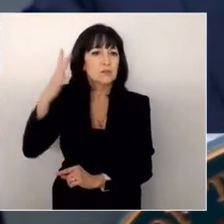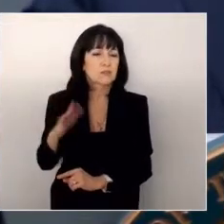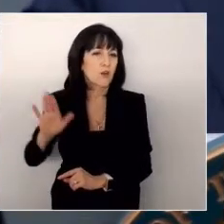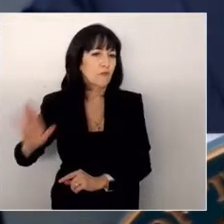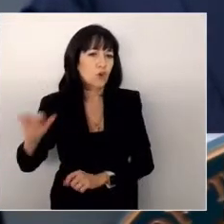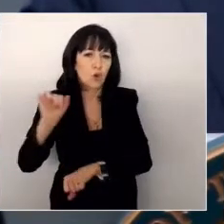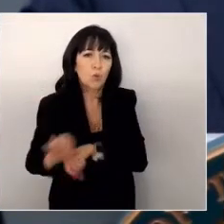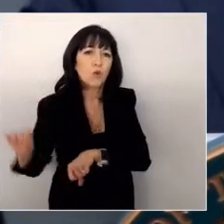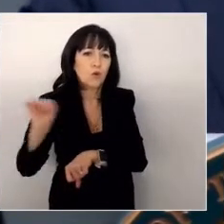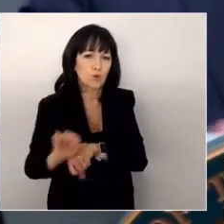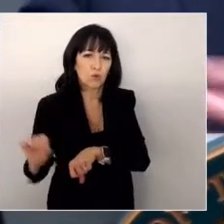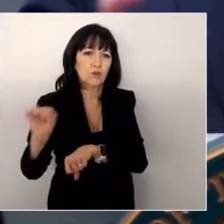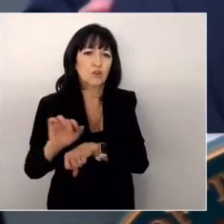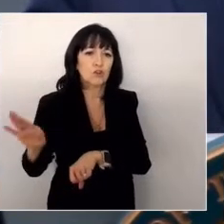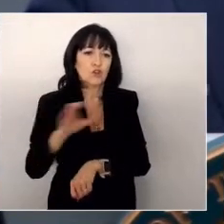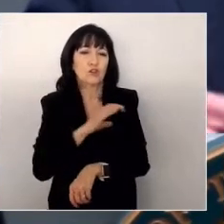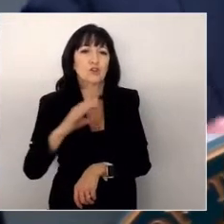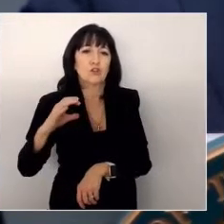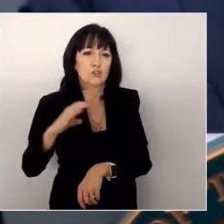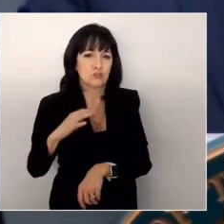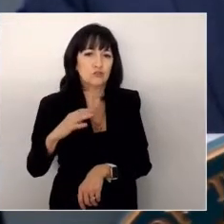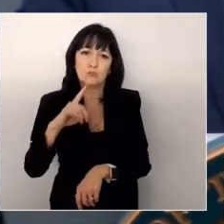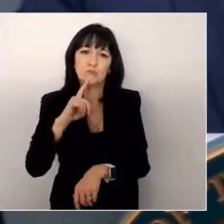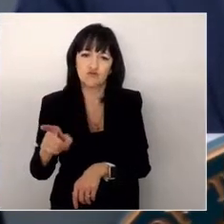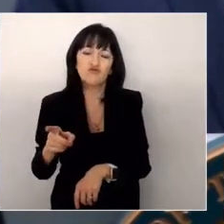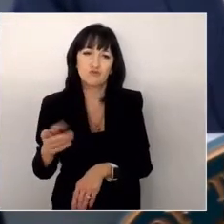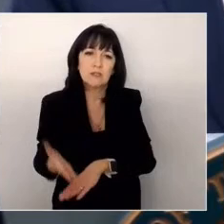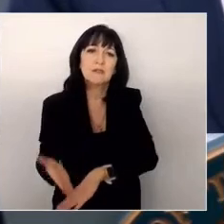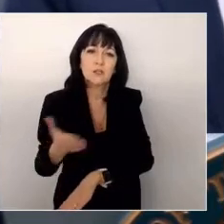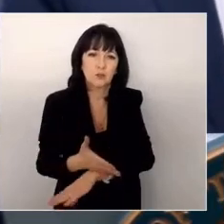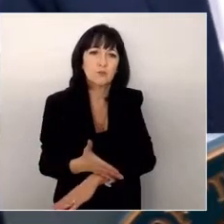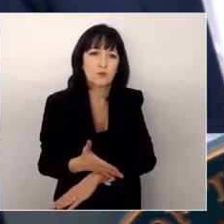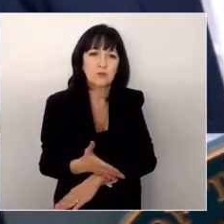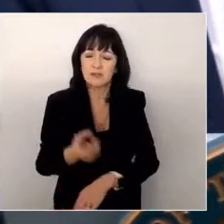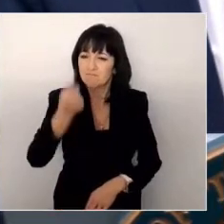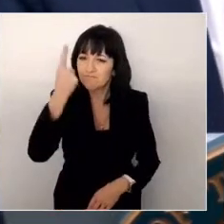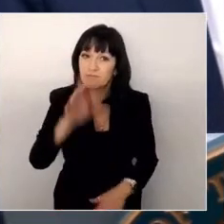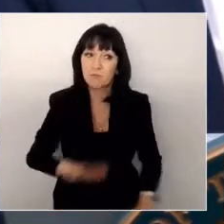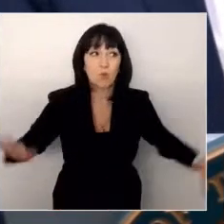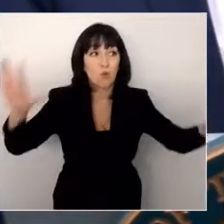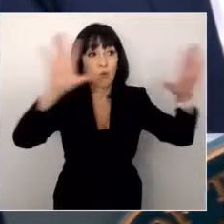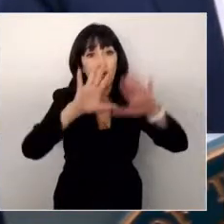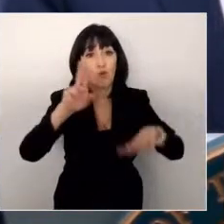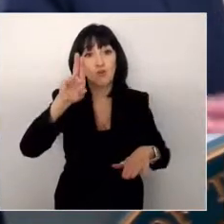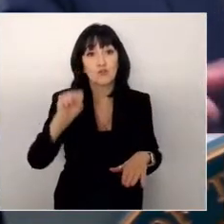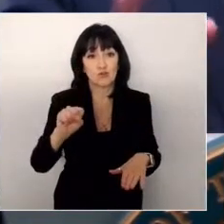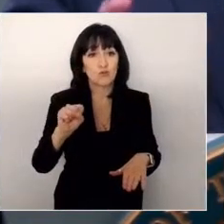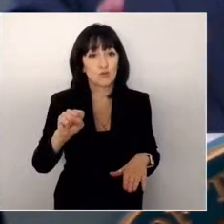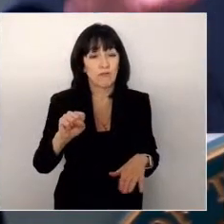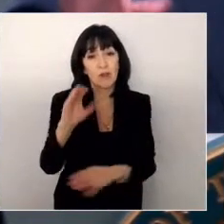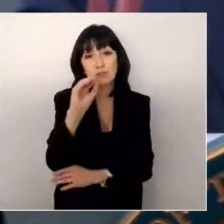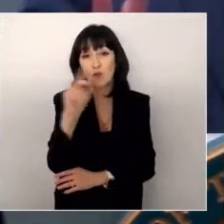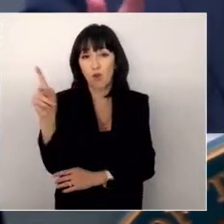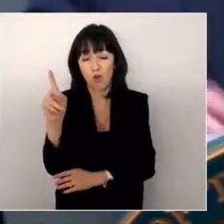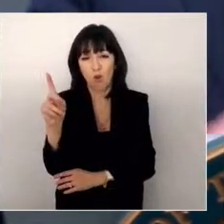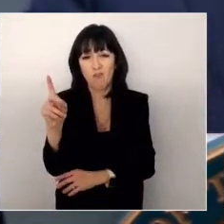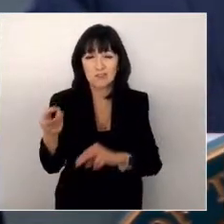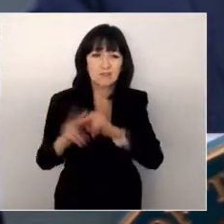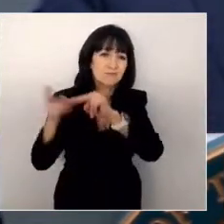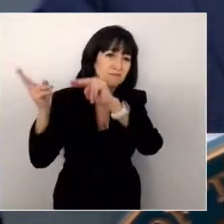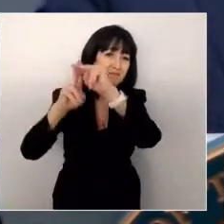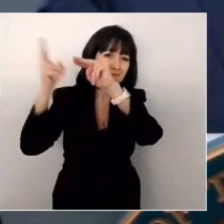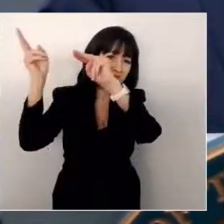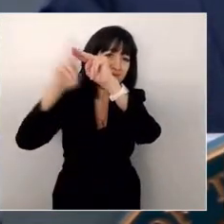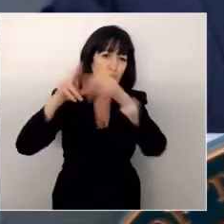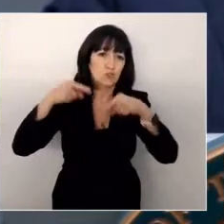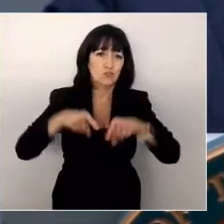having a real impact. Despite the national rise in overdose rates during COVID, Delaware was one of only 4 states to see